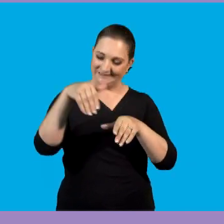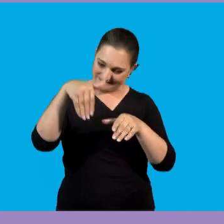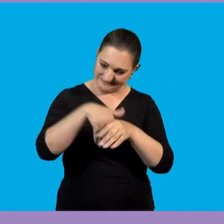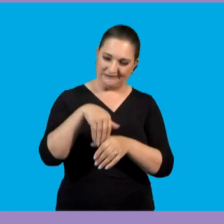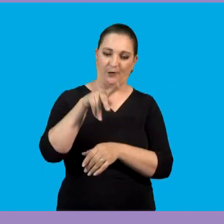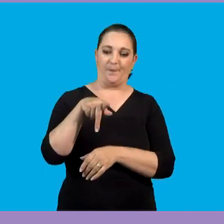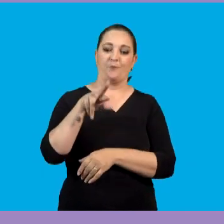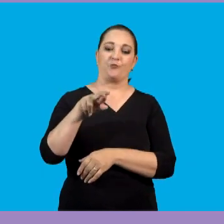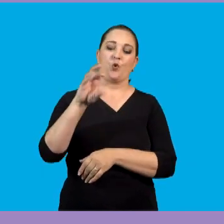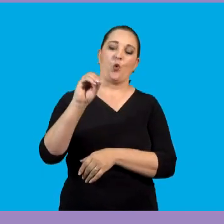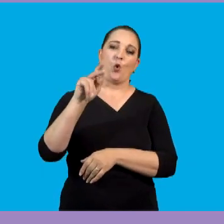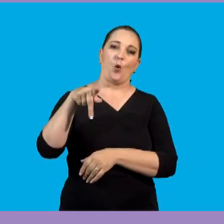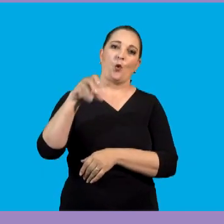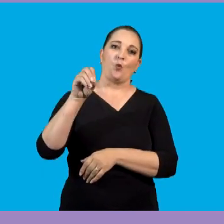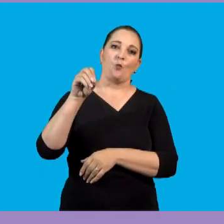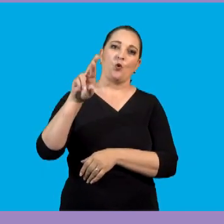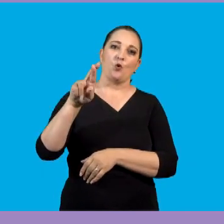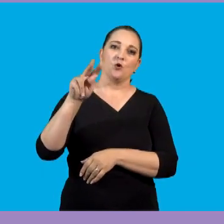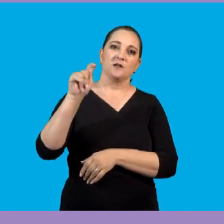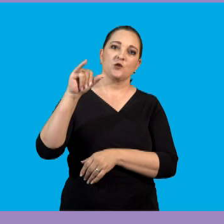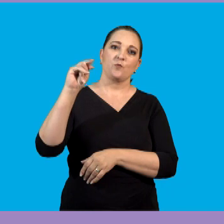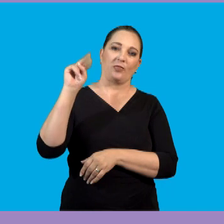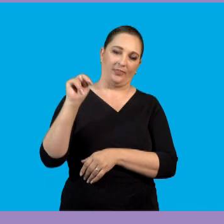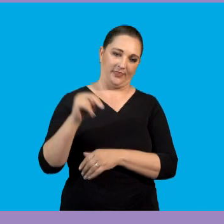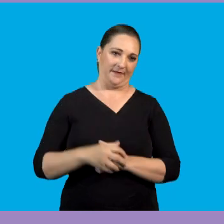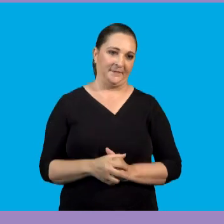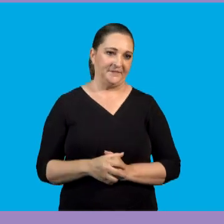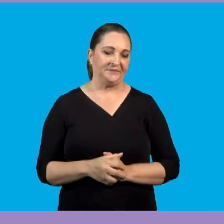are in proportion.